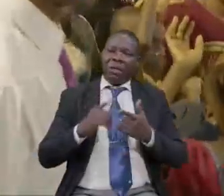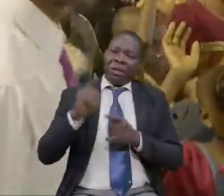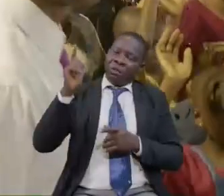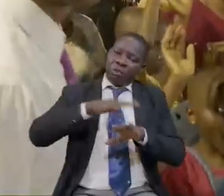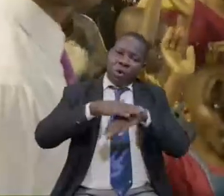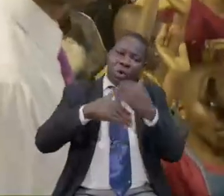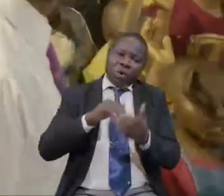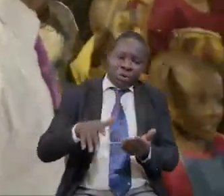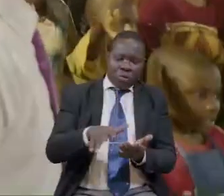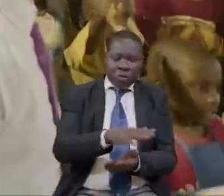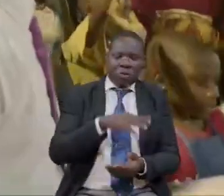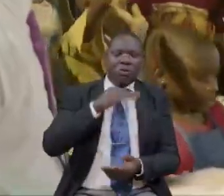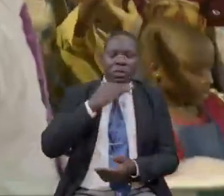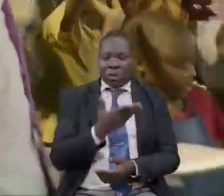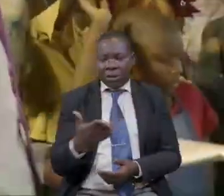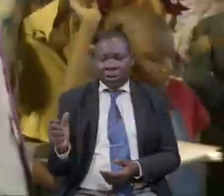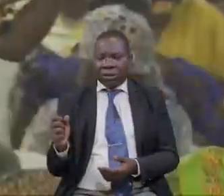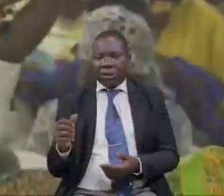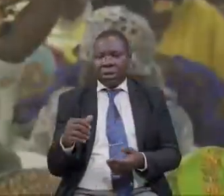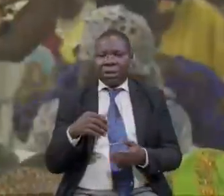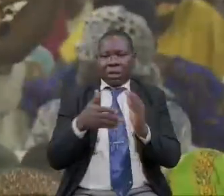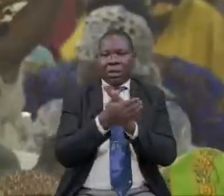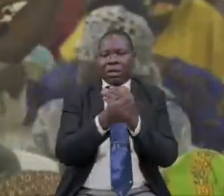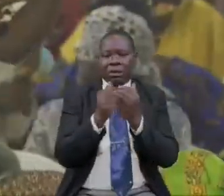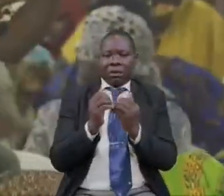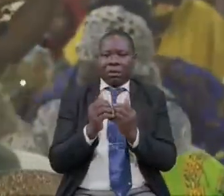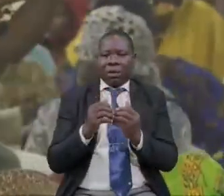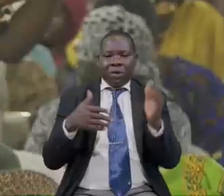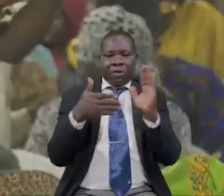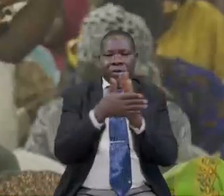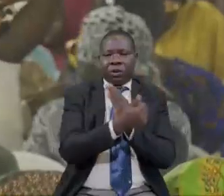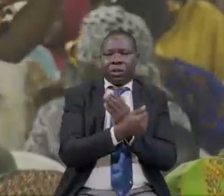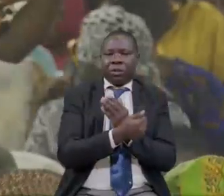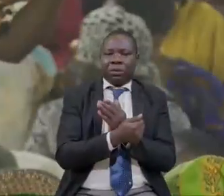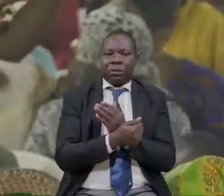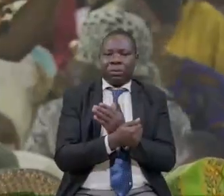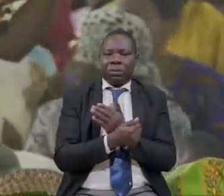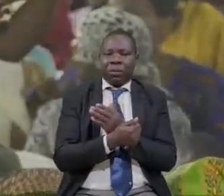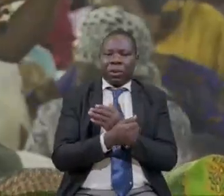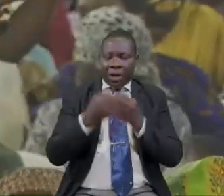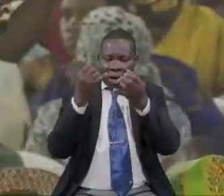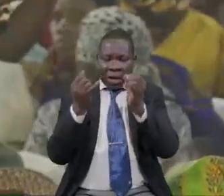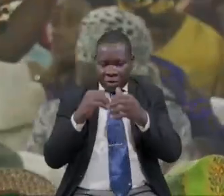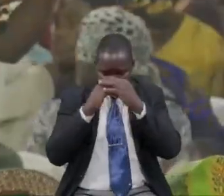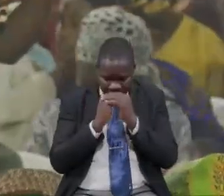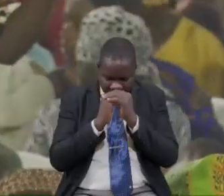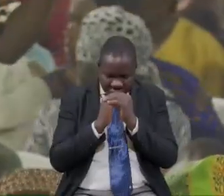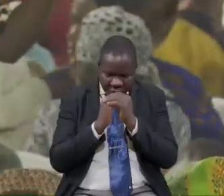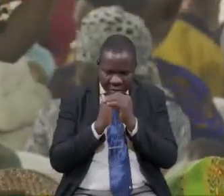things, adultery, fornication, idol worship,